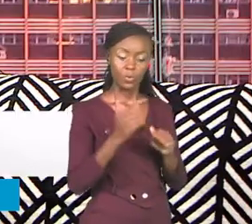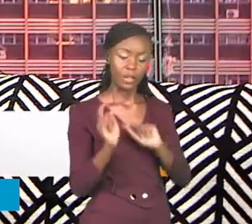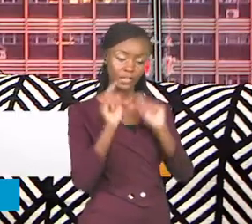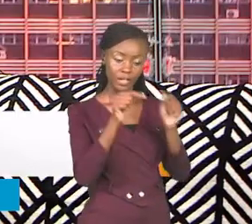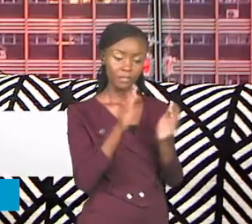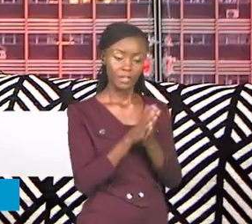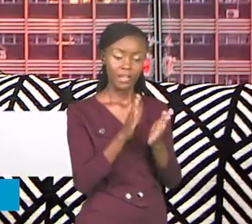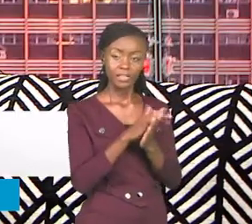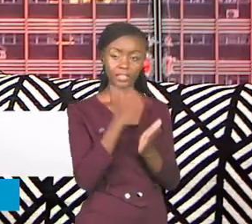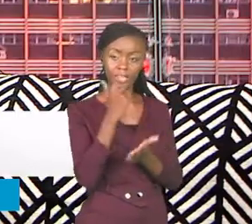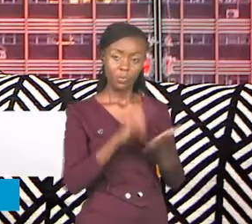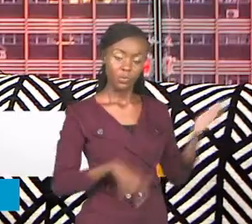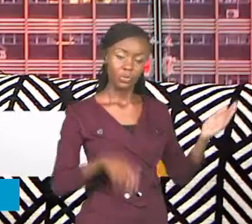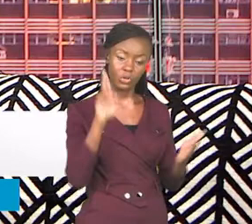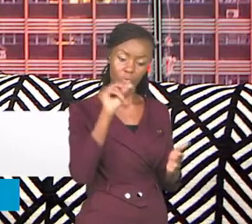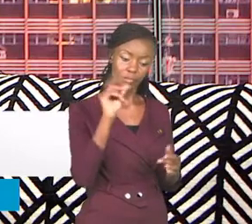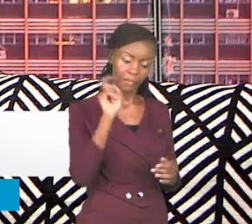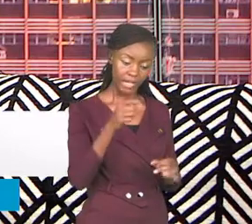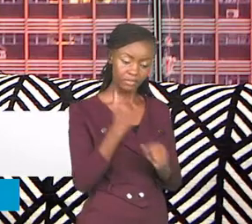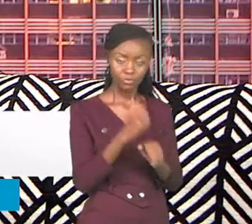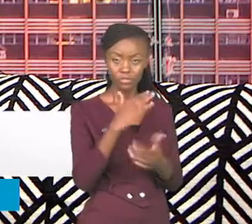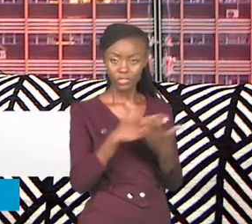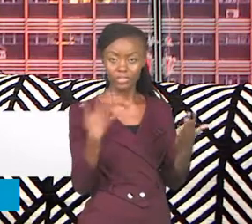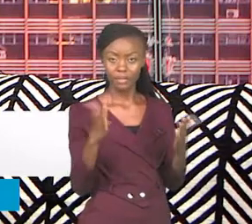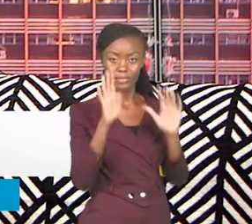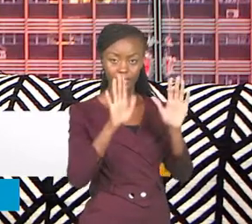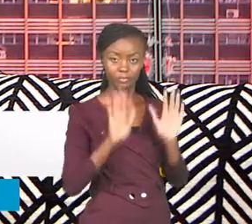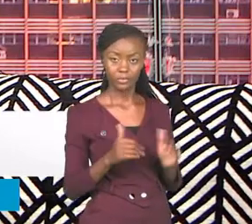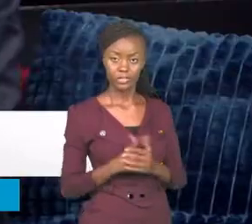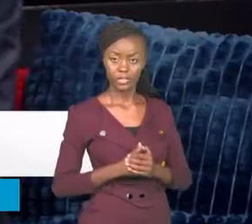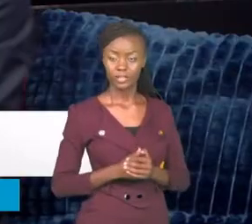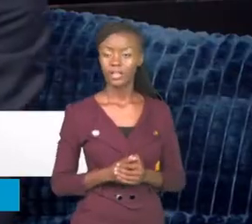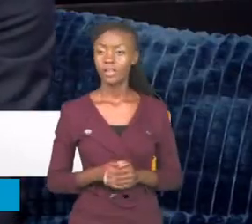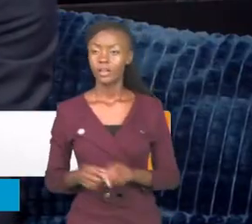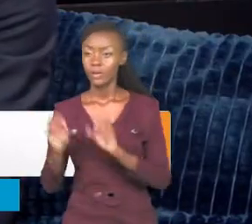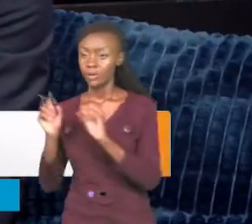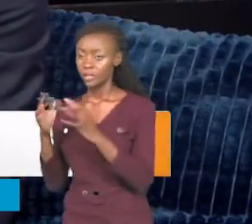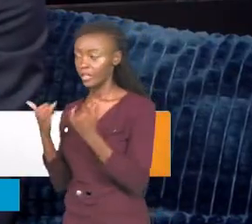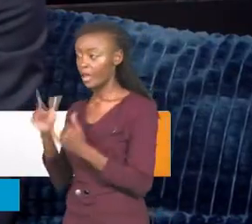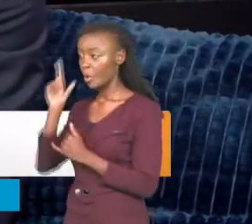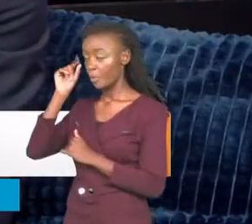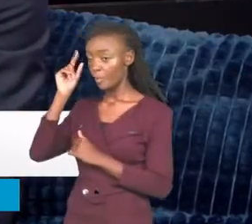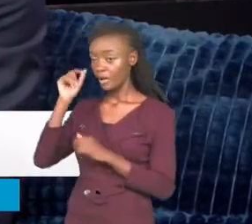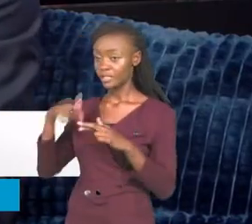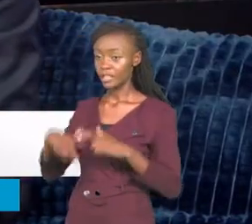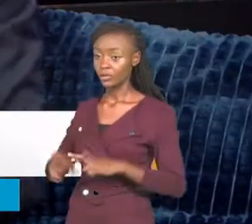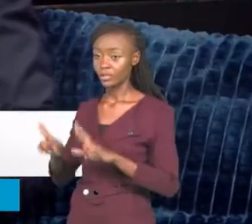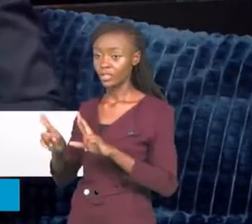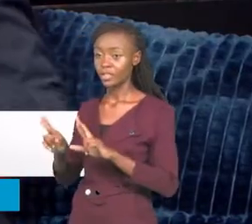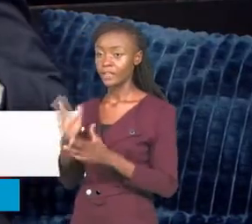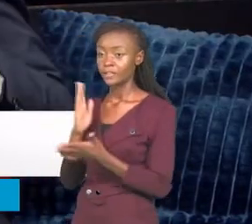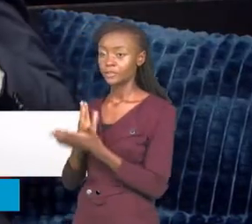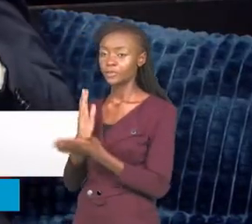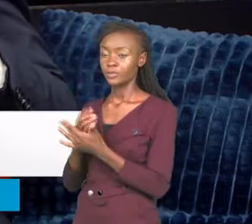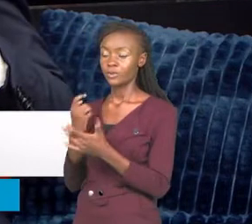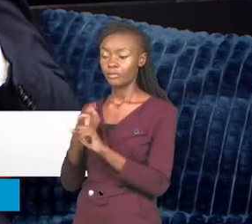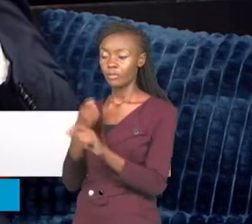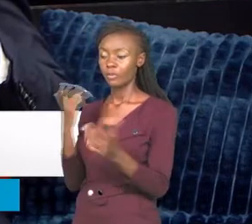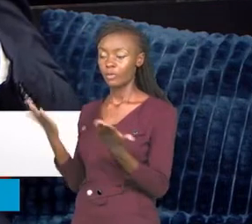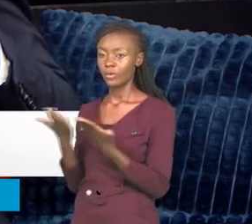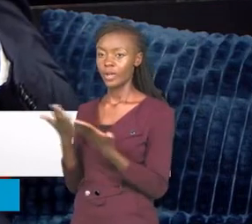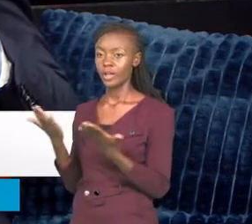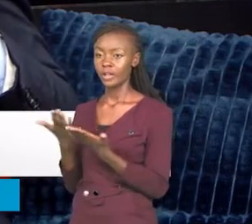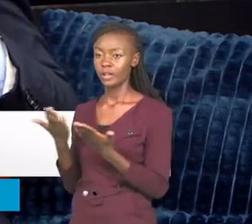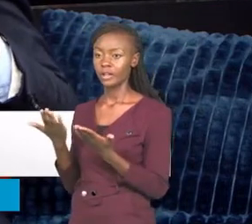no, we have to do something. All right. Yeah. Now, Mombasa Road, you understand, I think